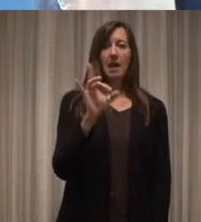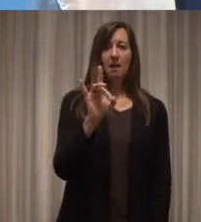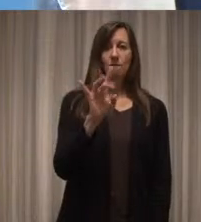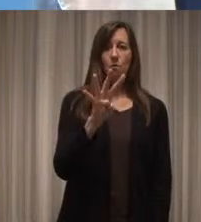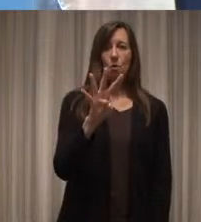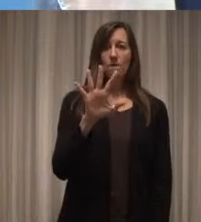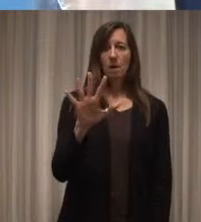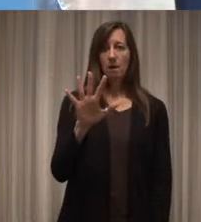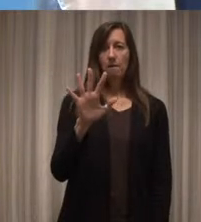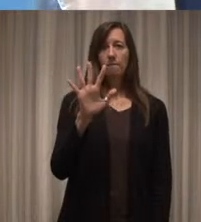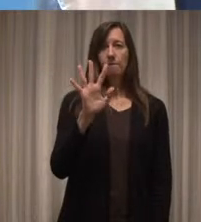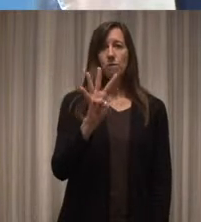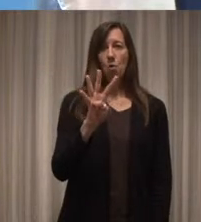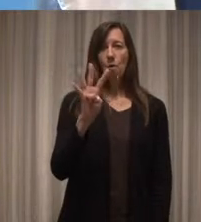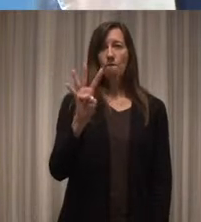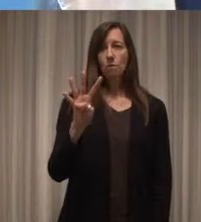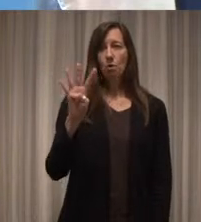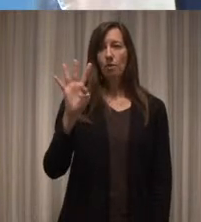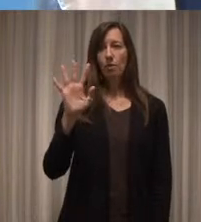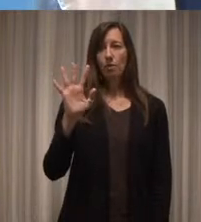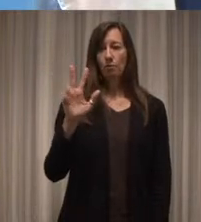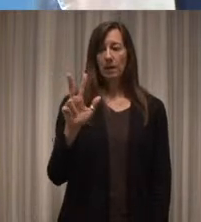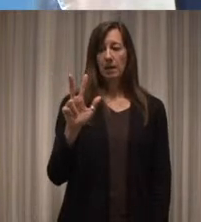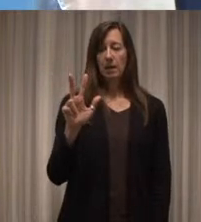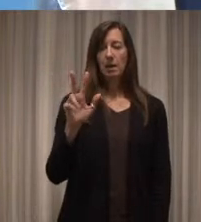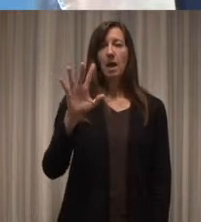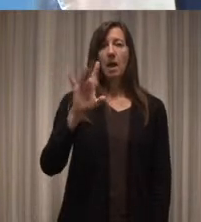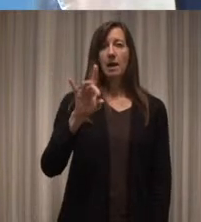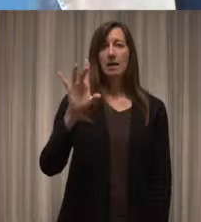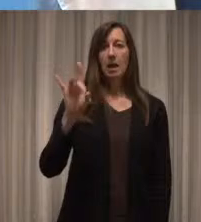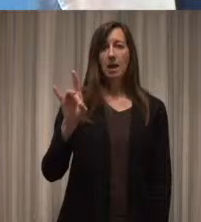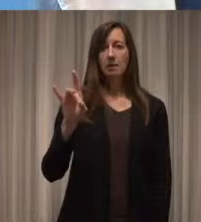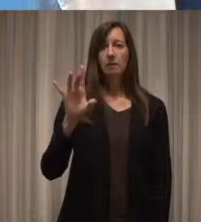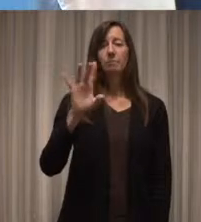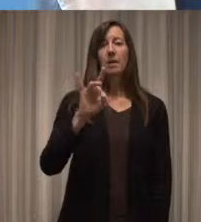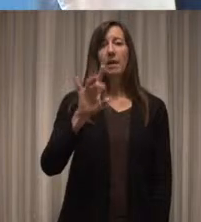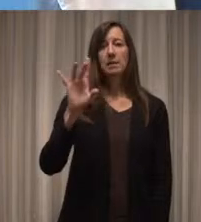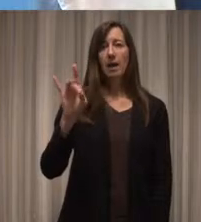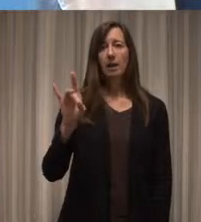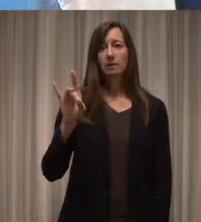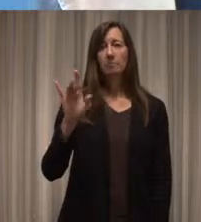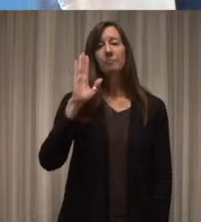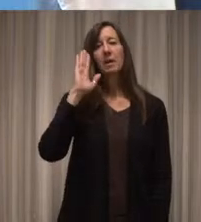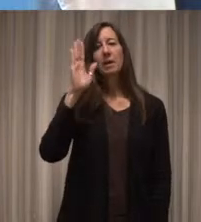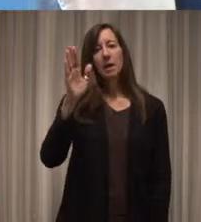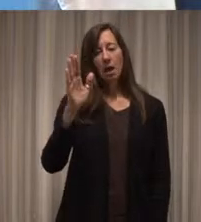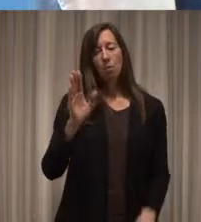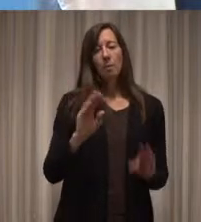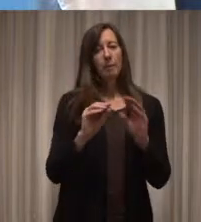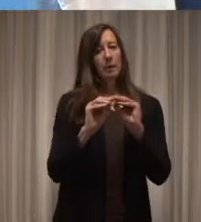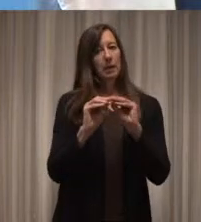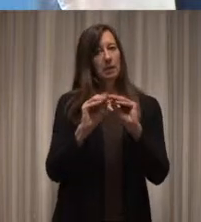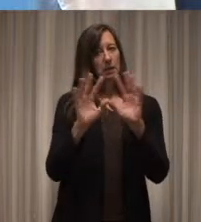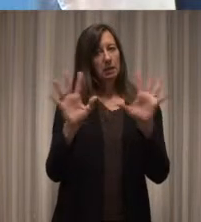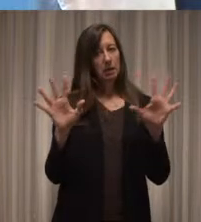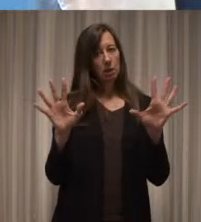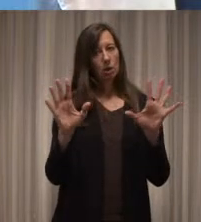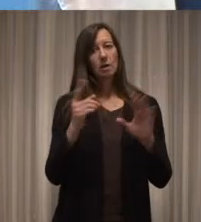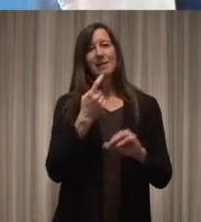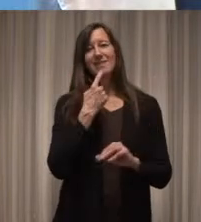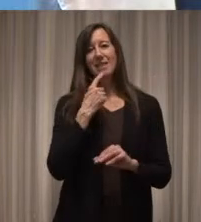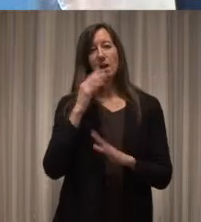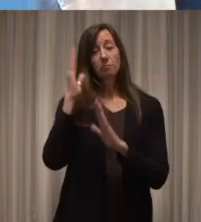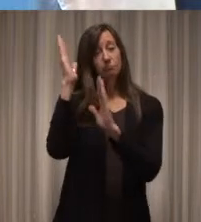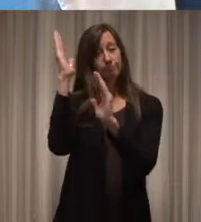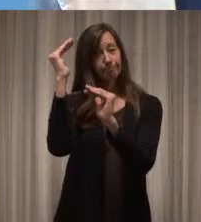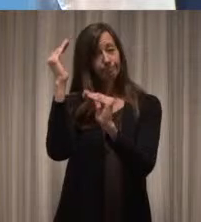443-8888. I'll be transparent and set expectations. Again, we anticipate that we'll get quite a lot of calls